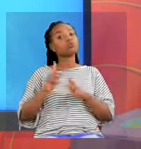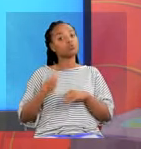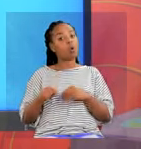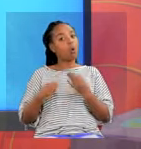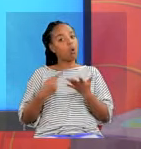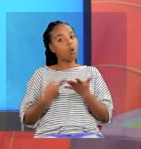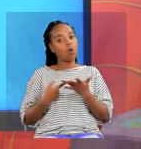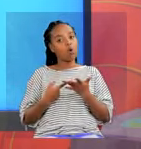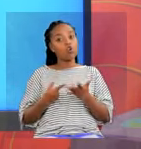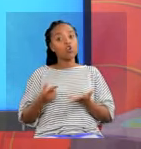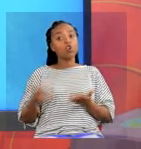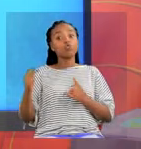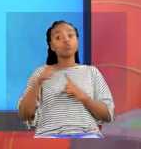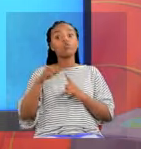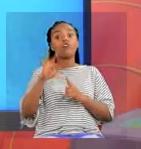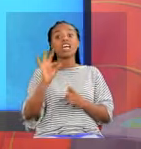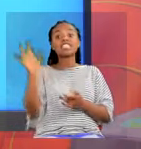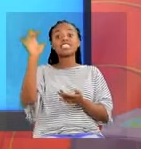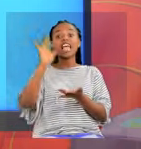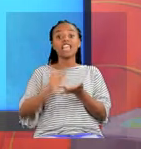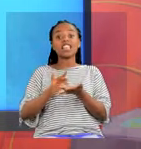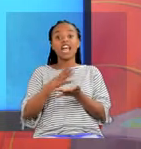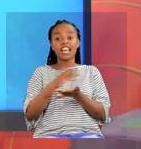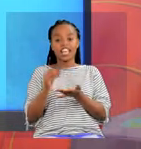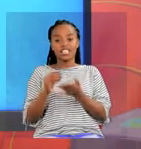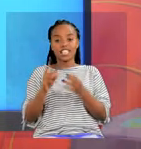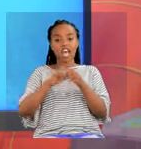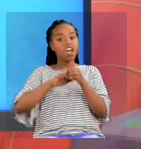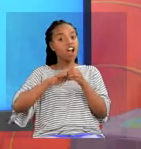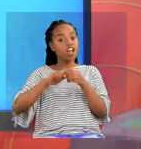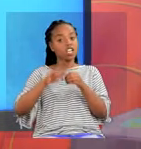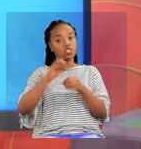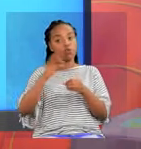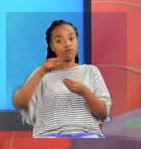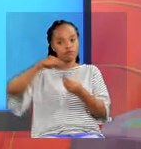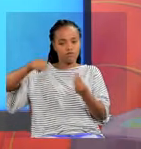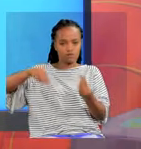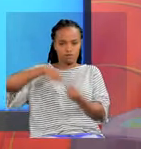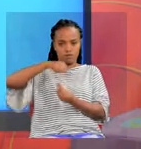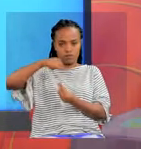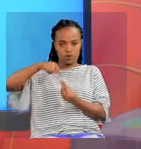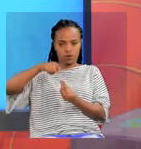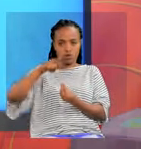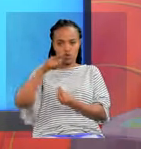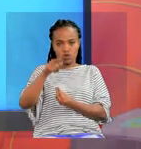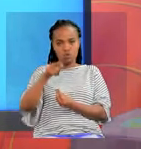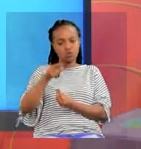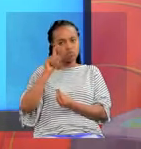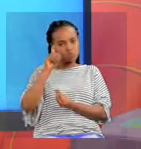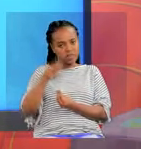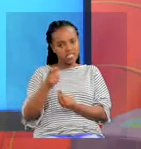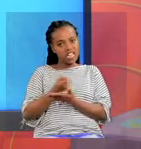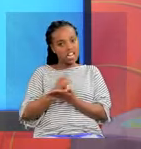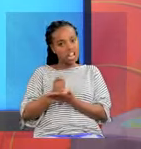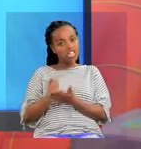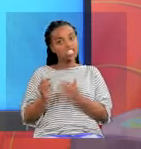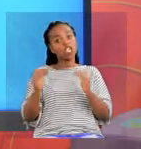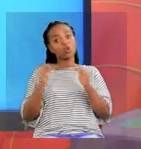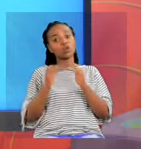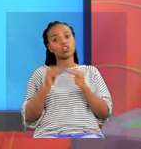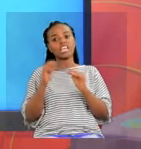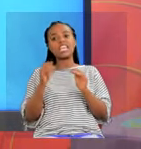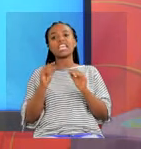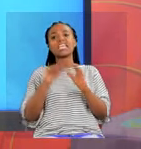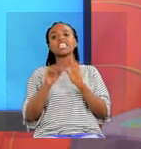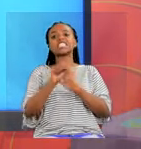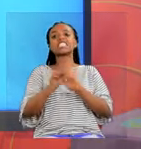So to find the center and the radius of a circle, you need to write the equation in standard